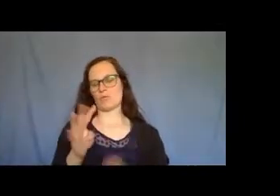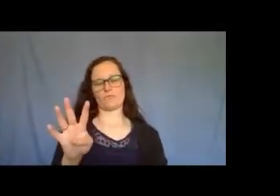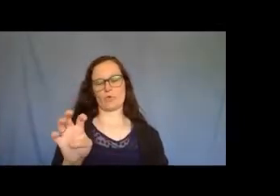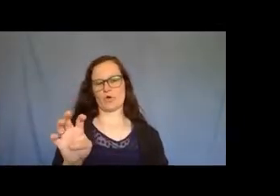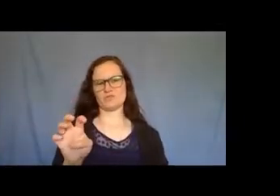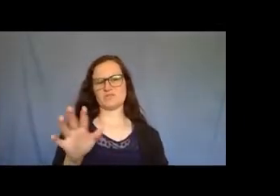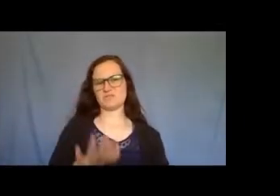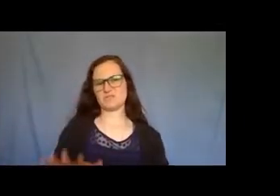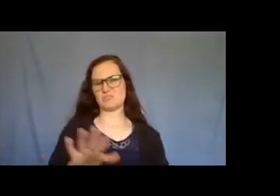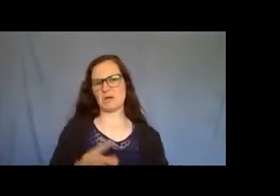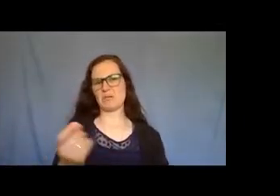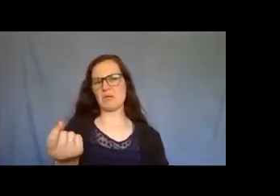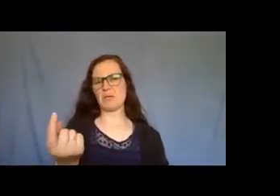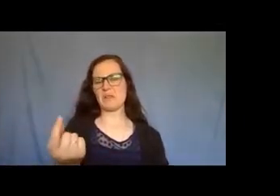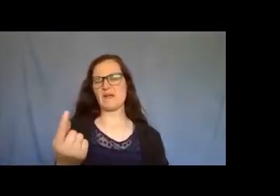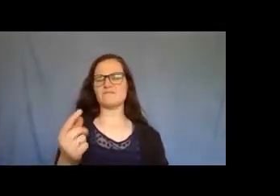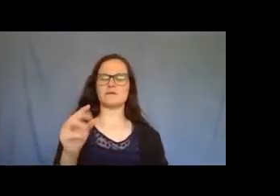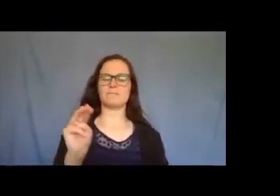11 micrograms per liter.